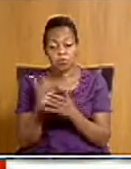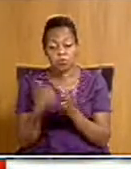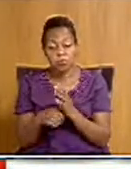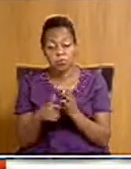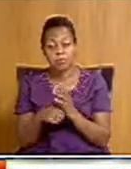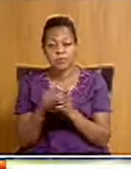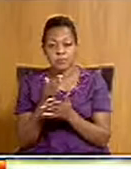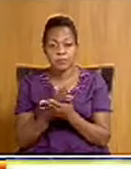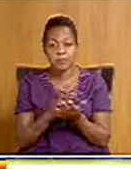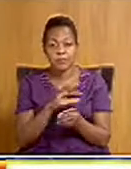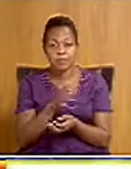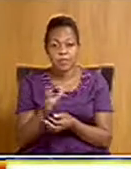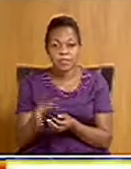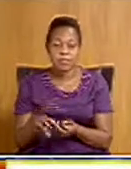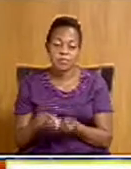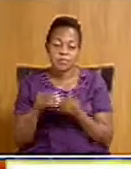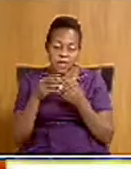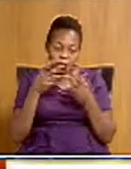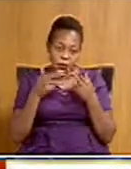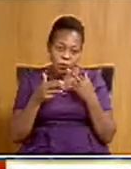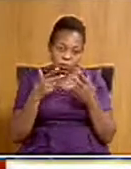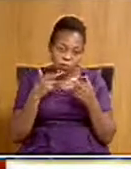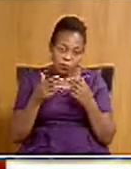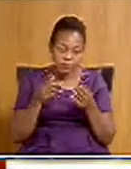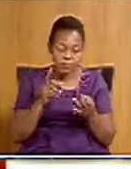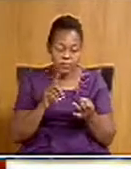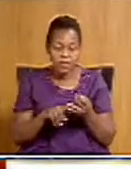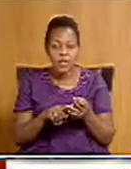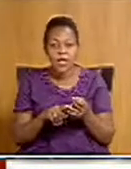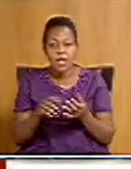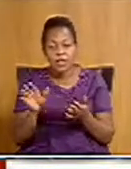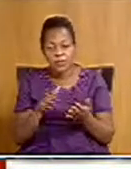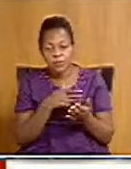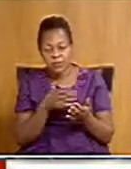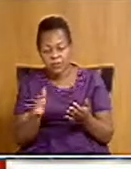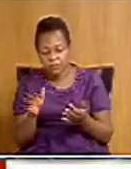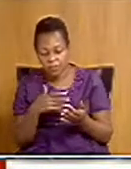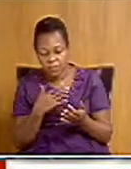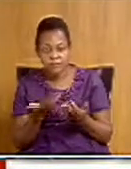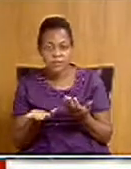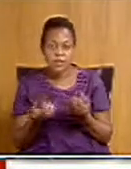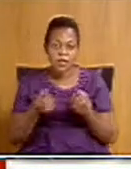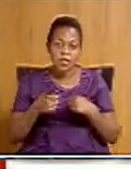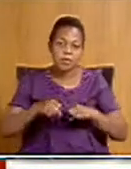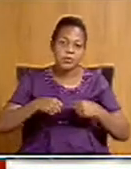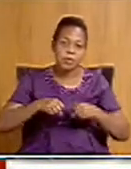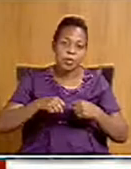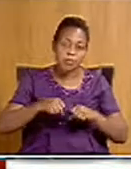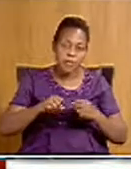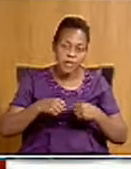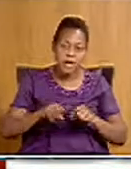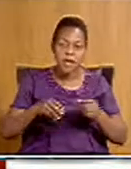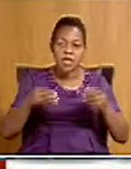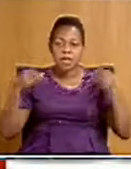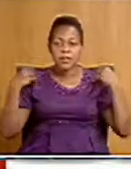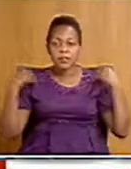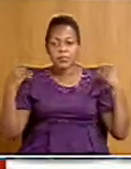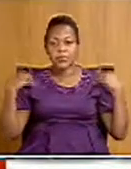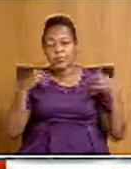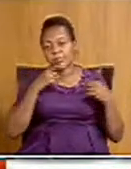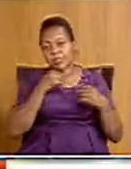badly, especially the hotels, the performing arts, the border-borders, the sportsmen,